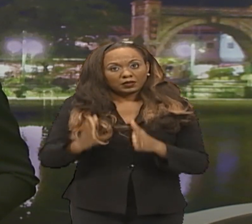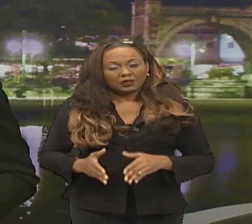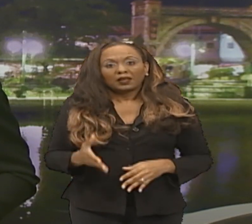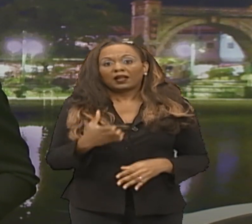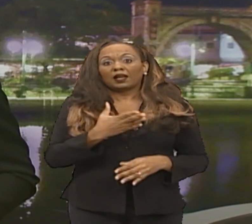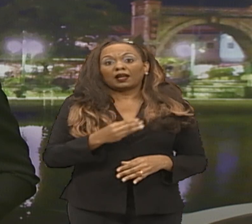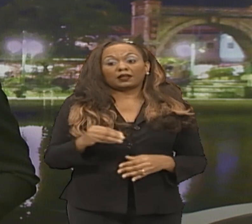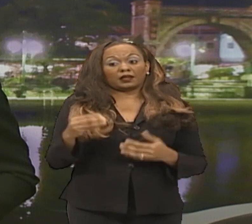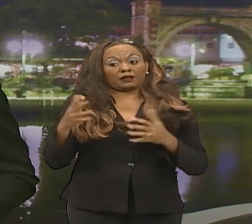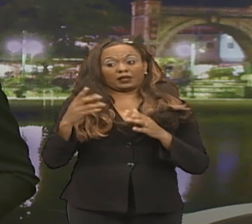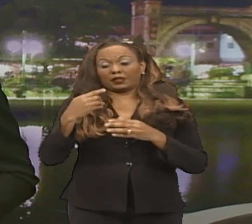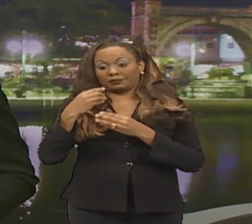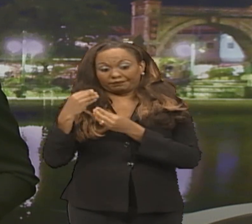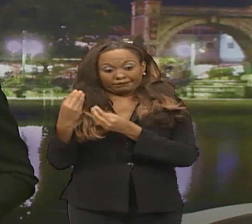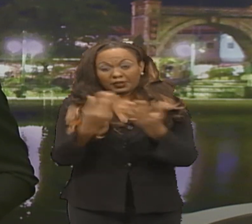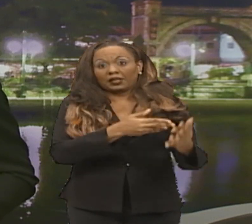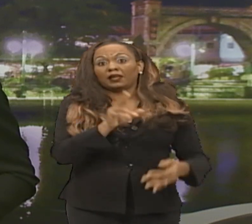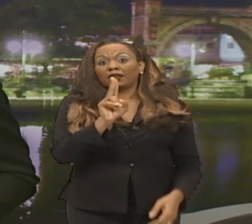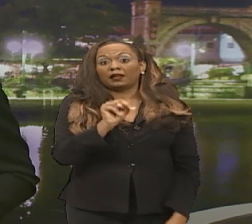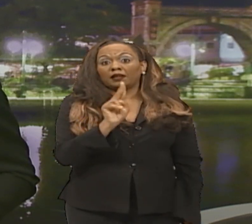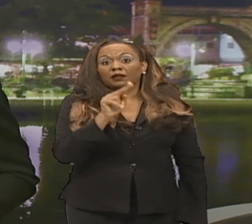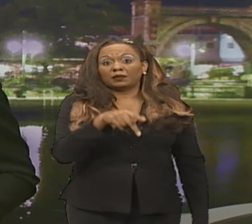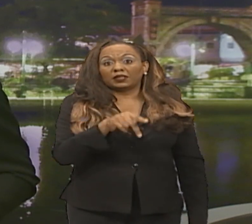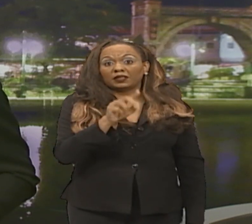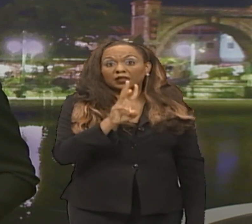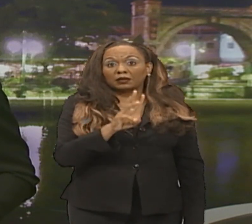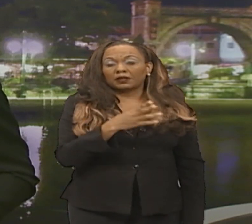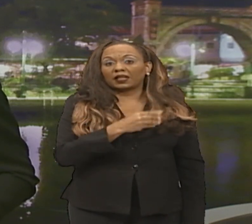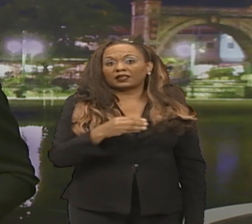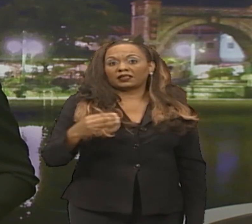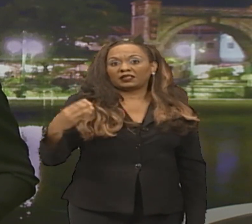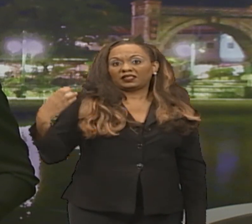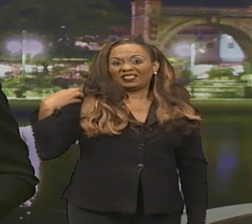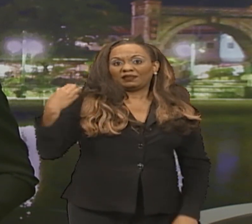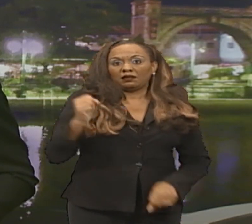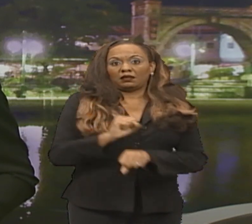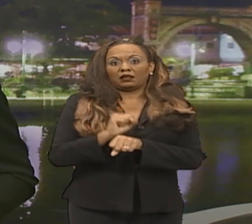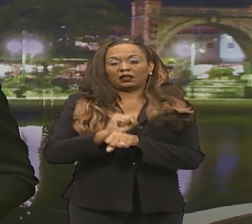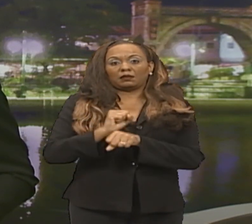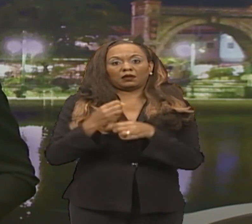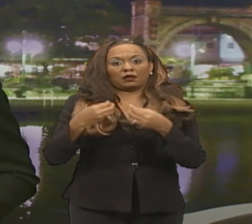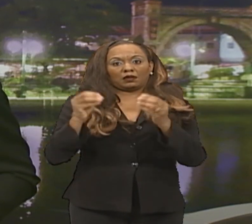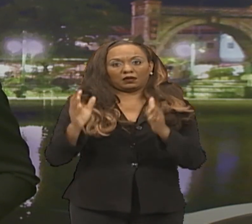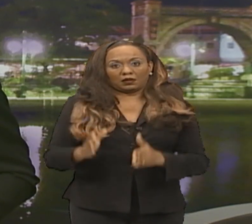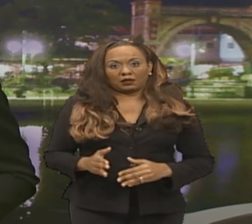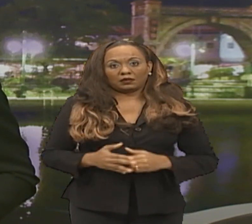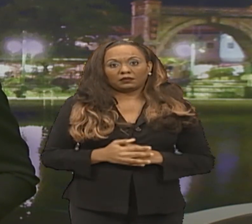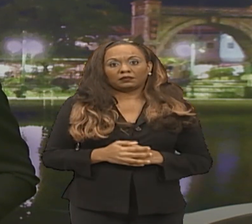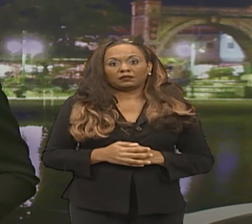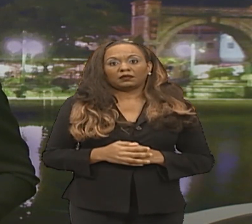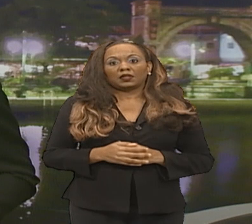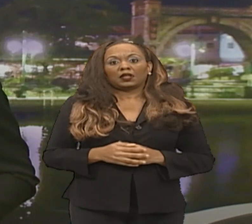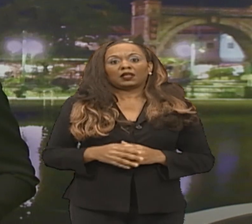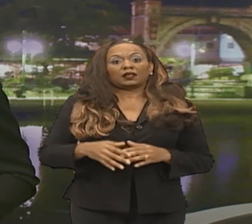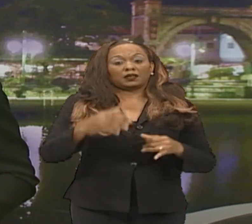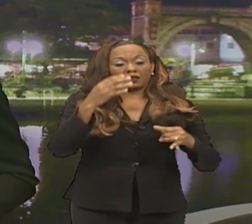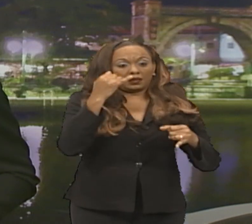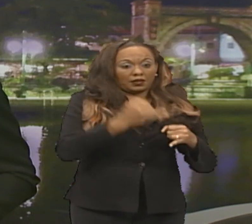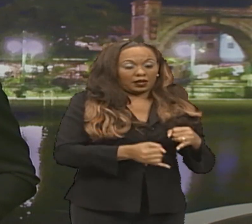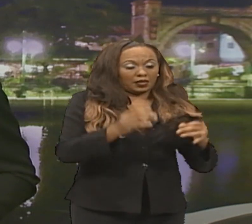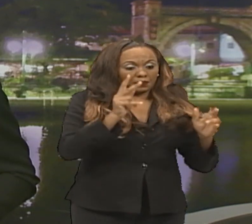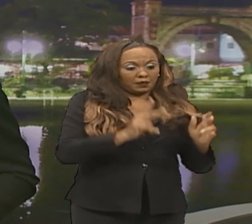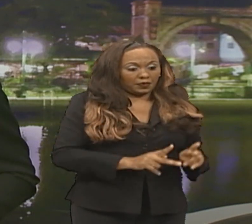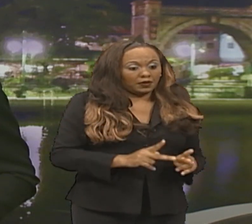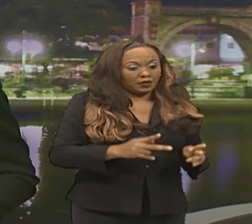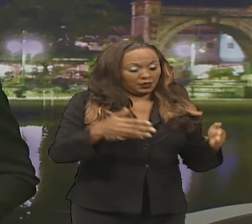this, along with the Chief Labor Officer. The BADMC's board says the retrenchment program is based almost exclusively